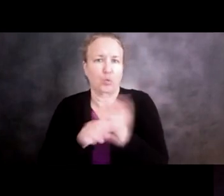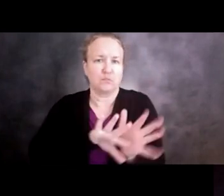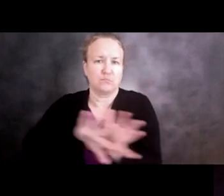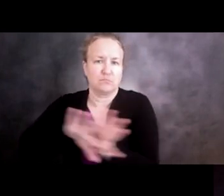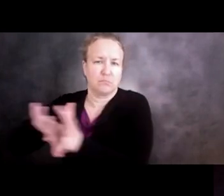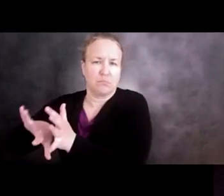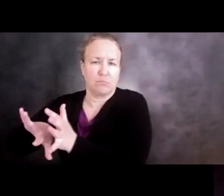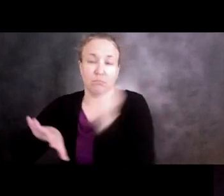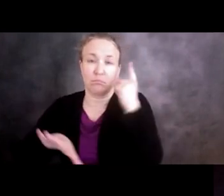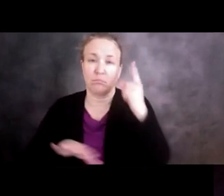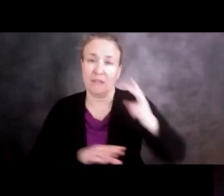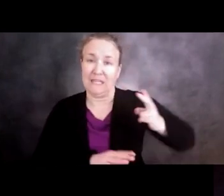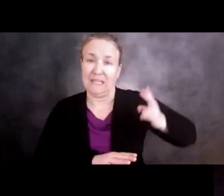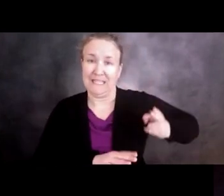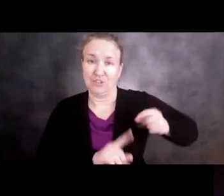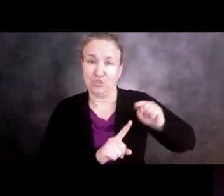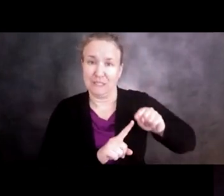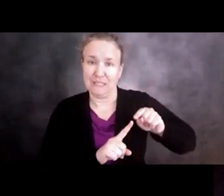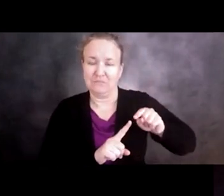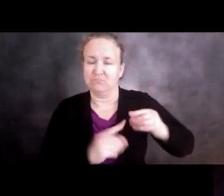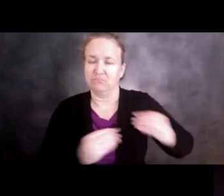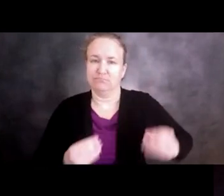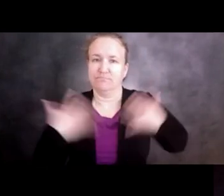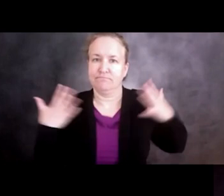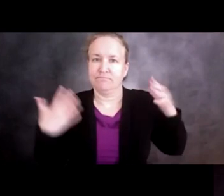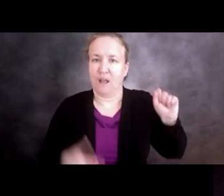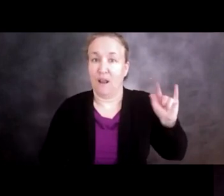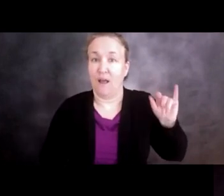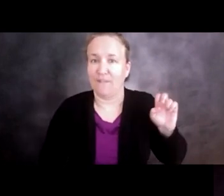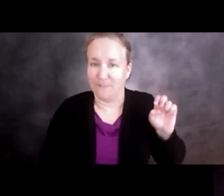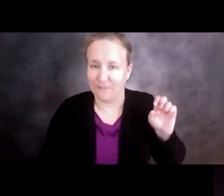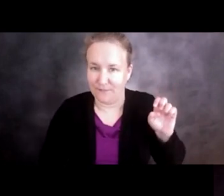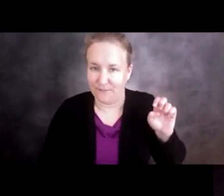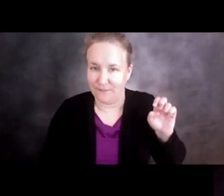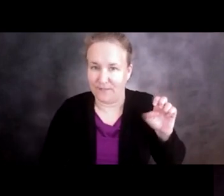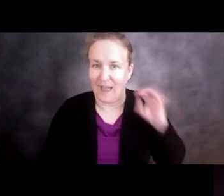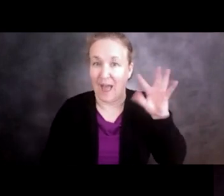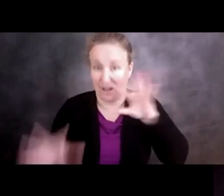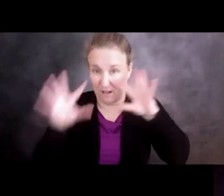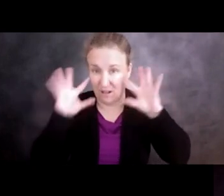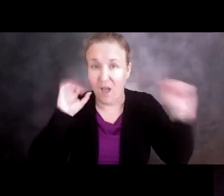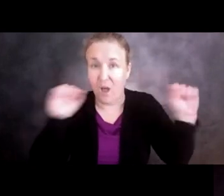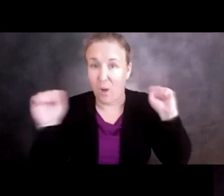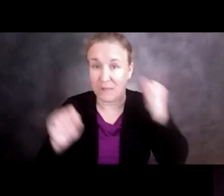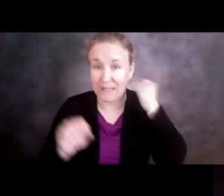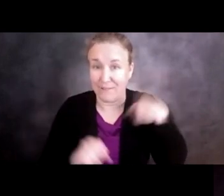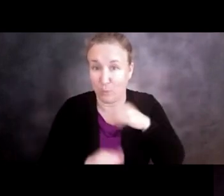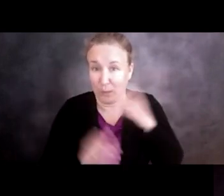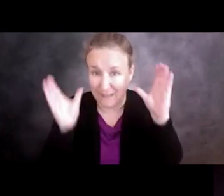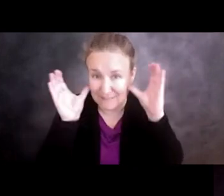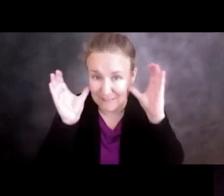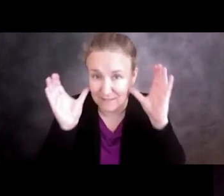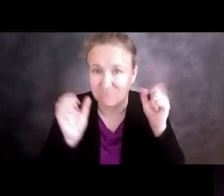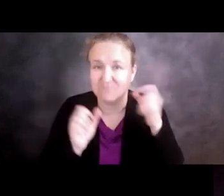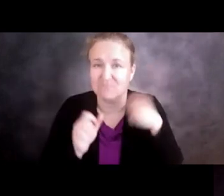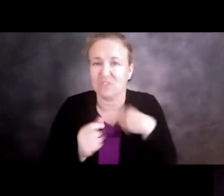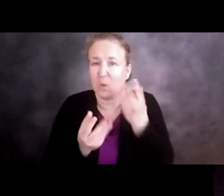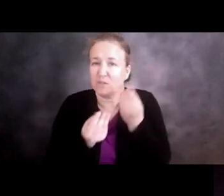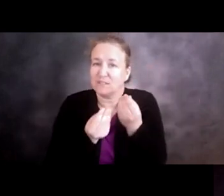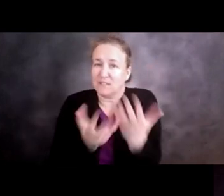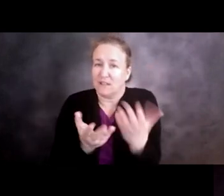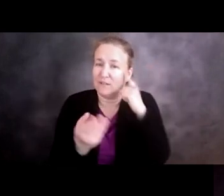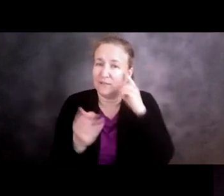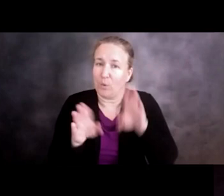where history is alive, right? And really loud if we're listening. So I'll just say that to open